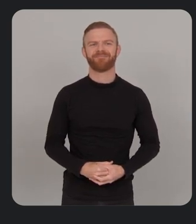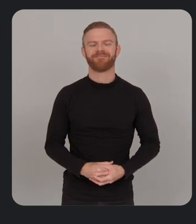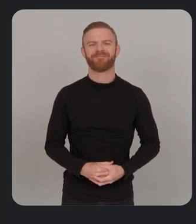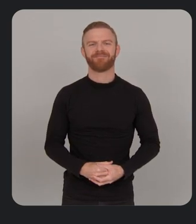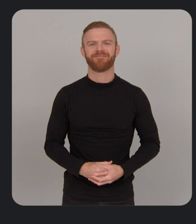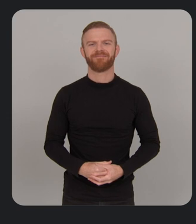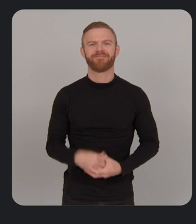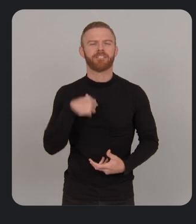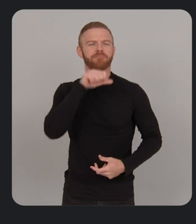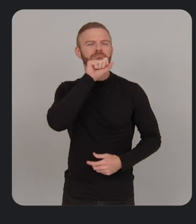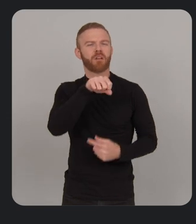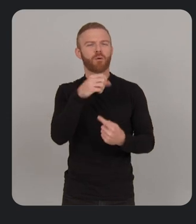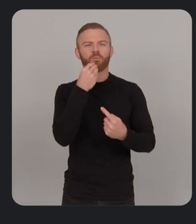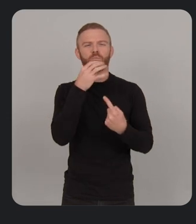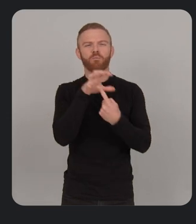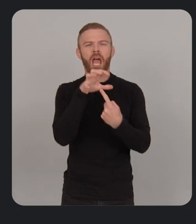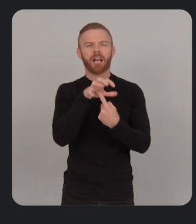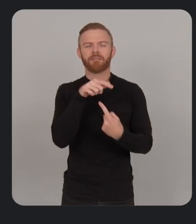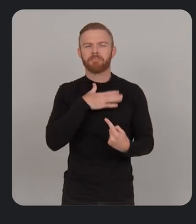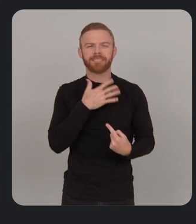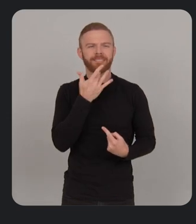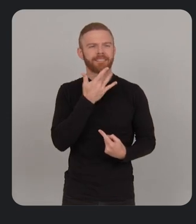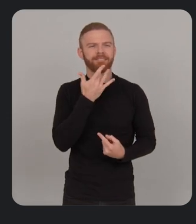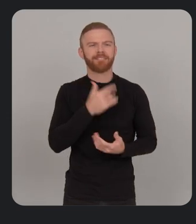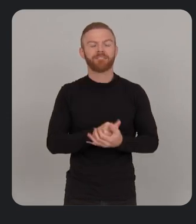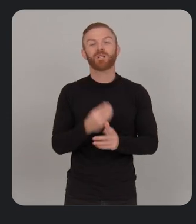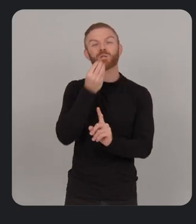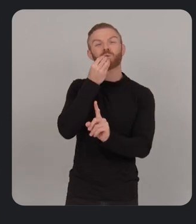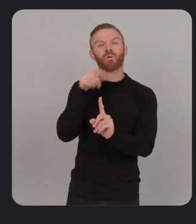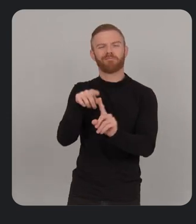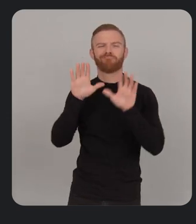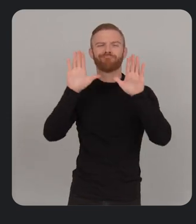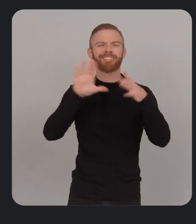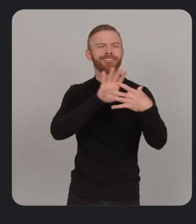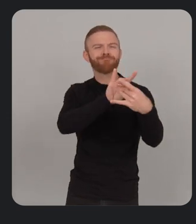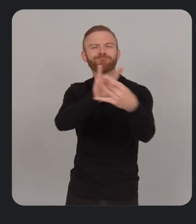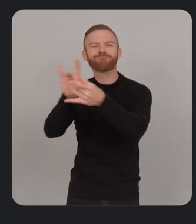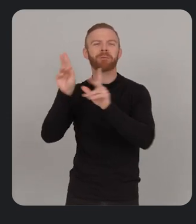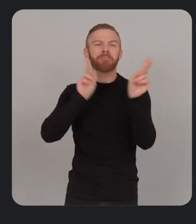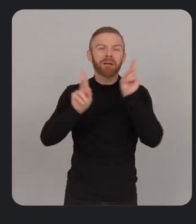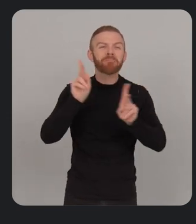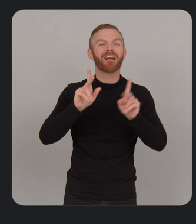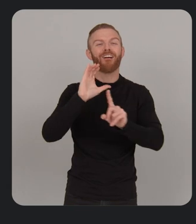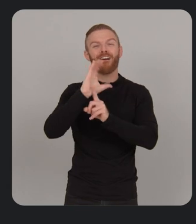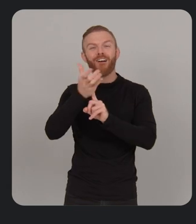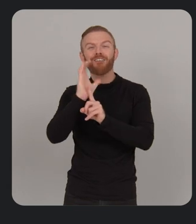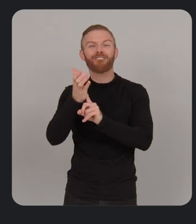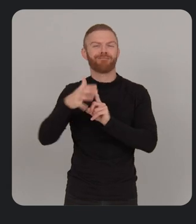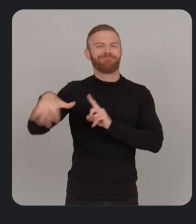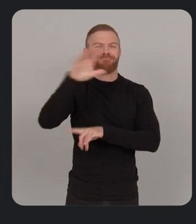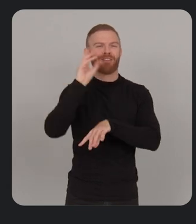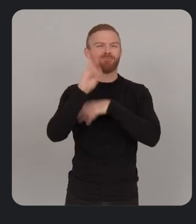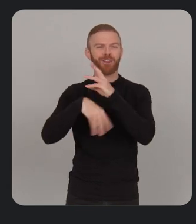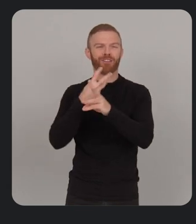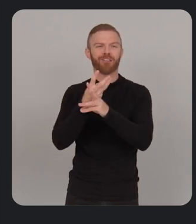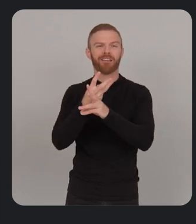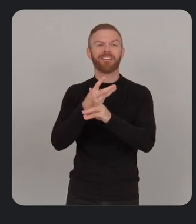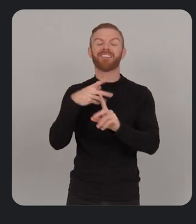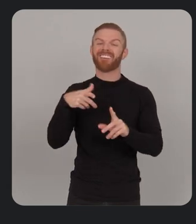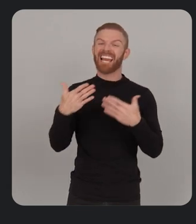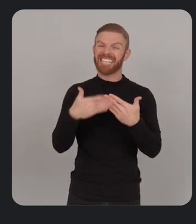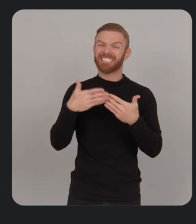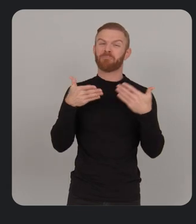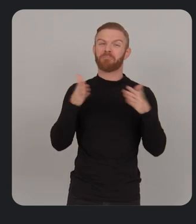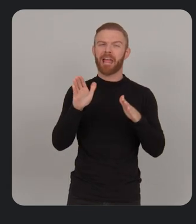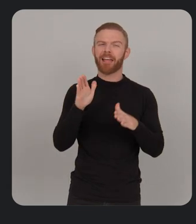five i love broccoli that's my favorite food is a wonderful connector of people and cultures around the world it's also an